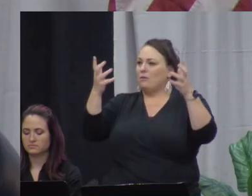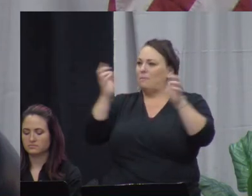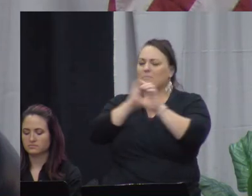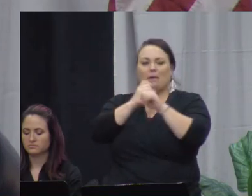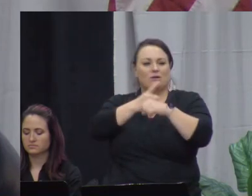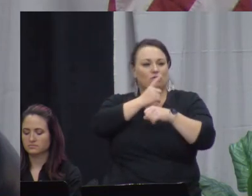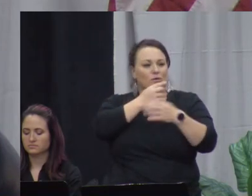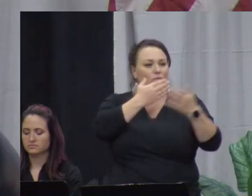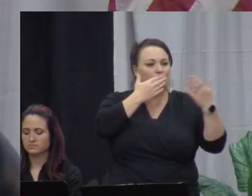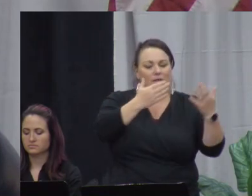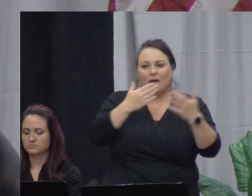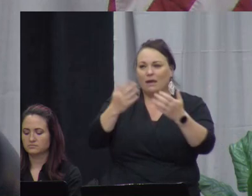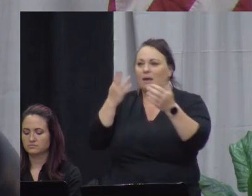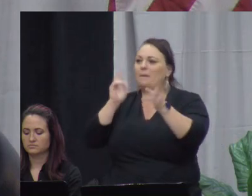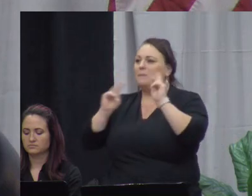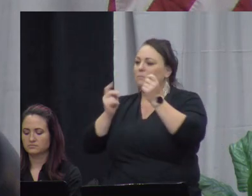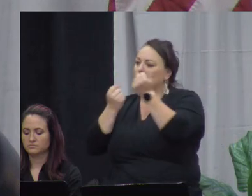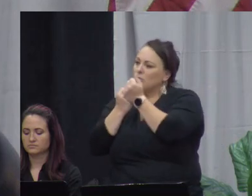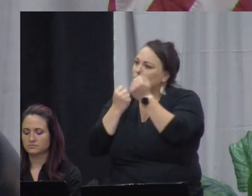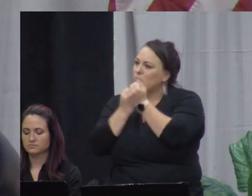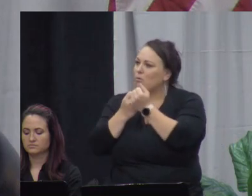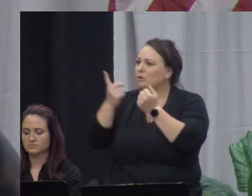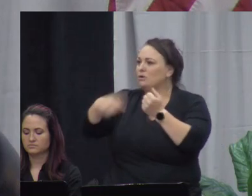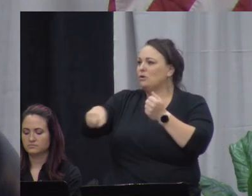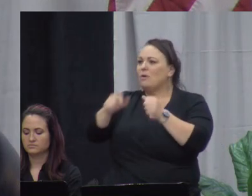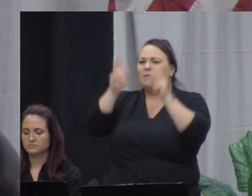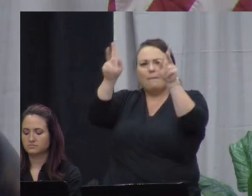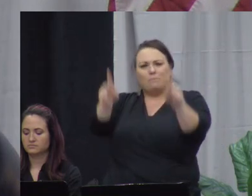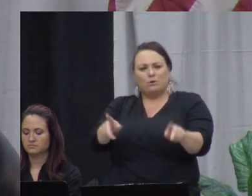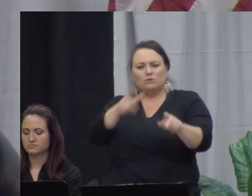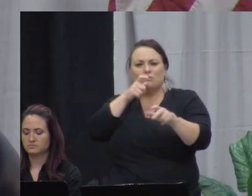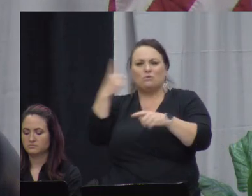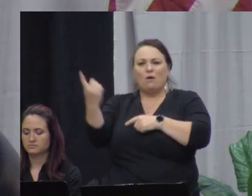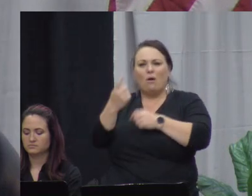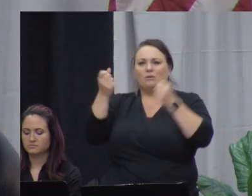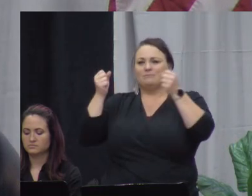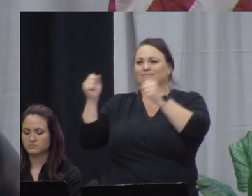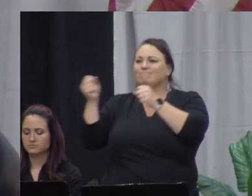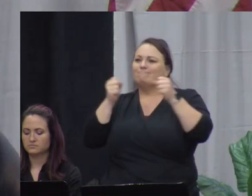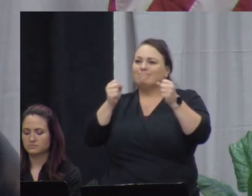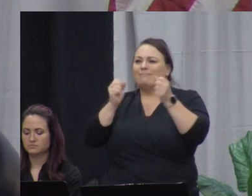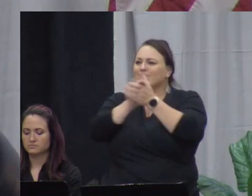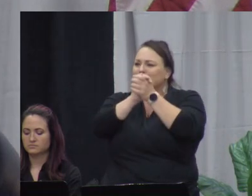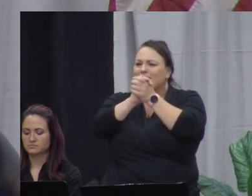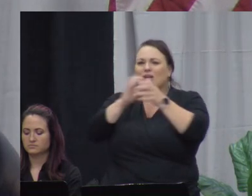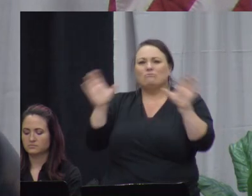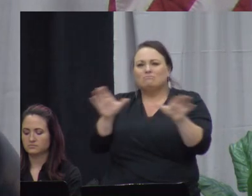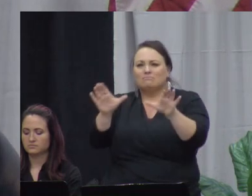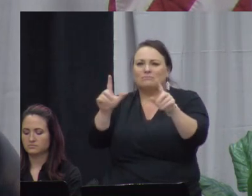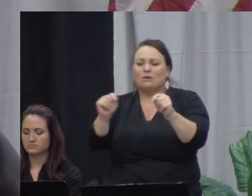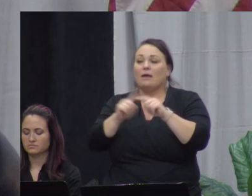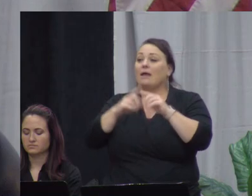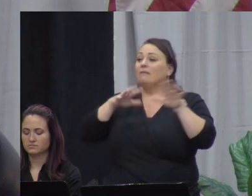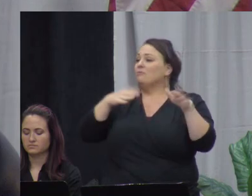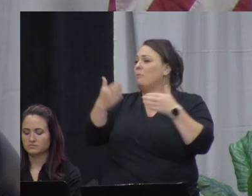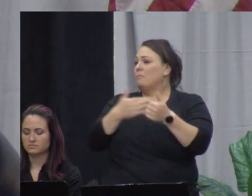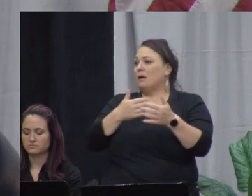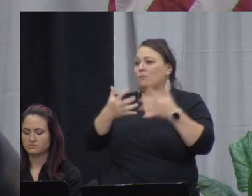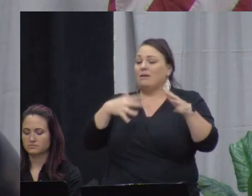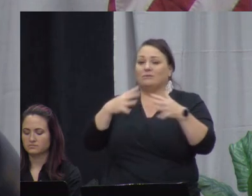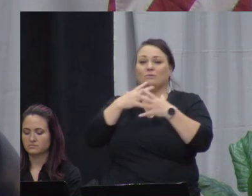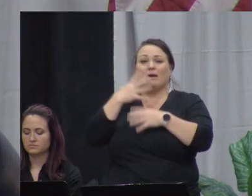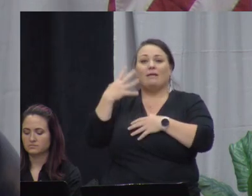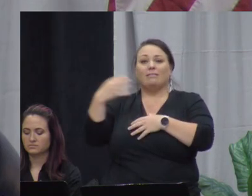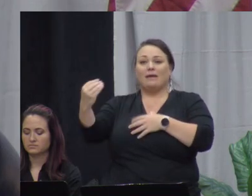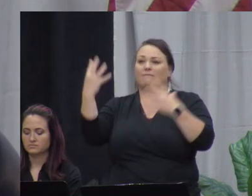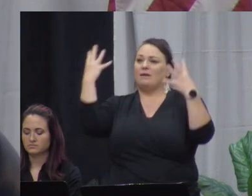the people in your corner, that pillar of support, that person who always cheered you on no matter what. And as we leave this beautiful Coliseum and